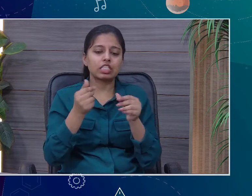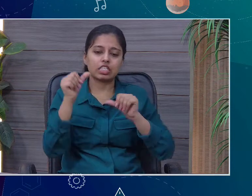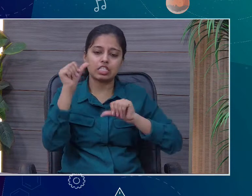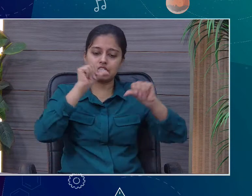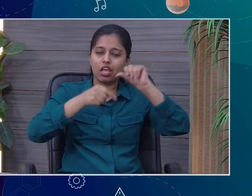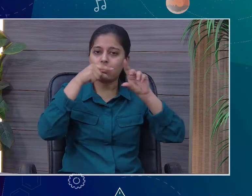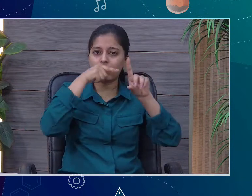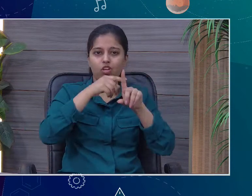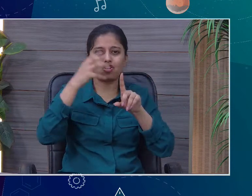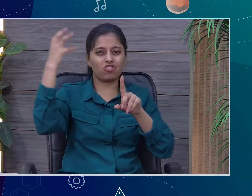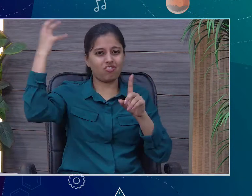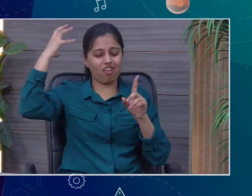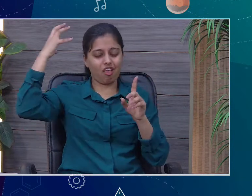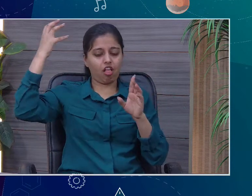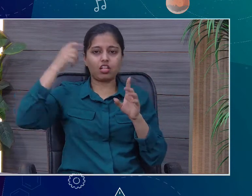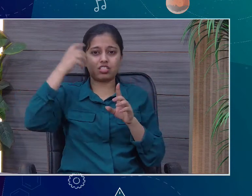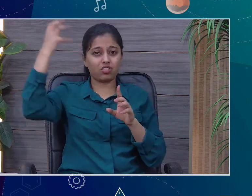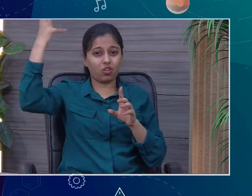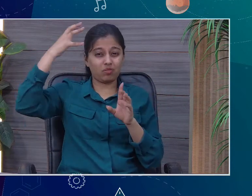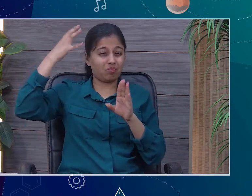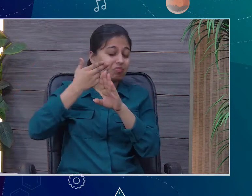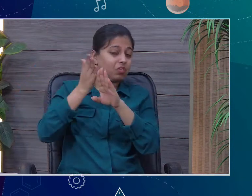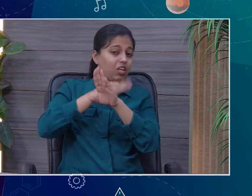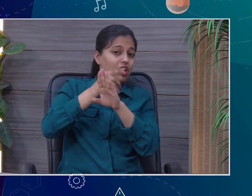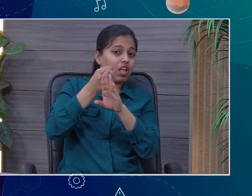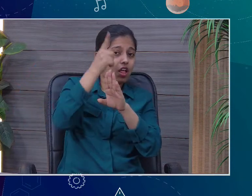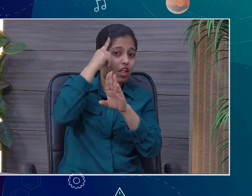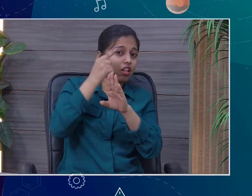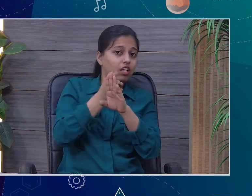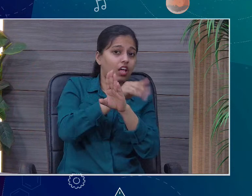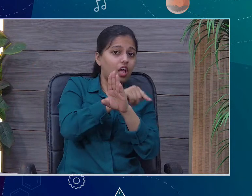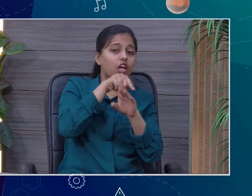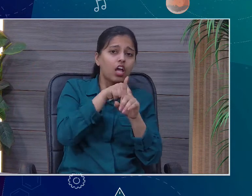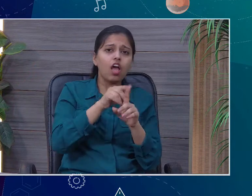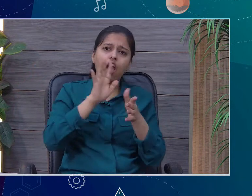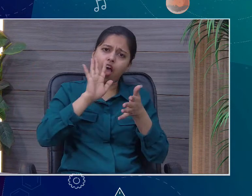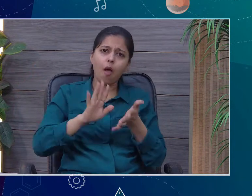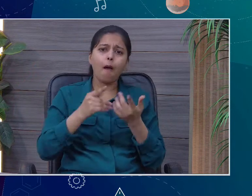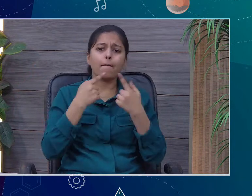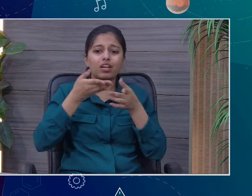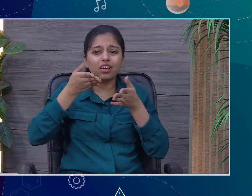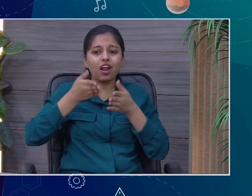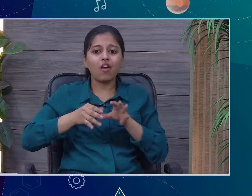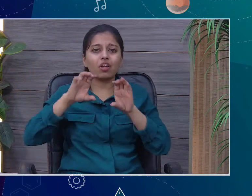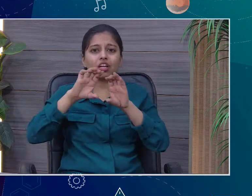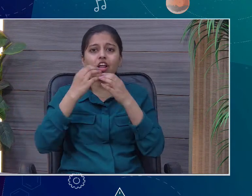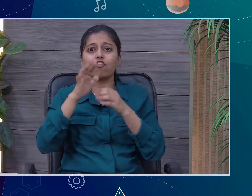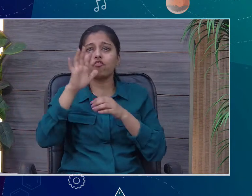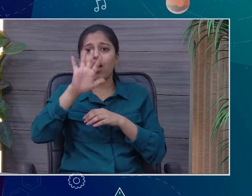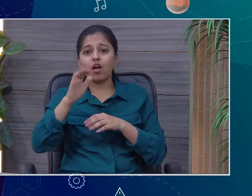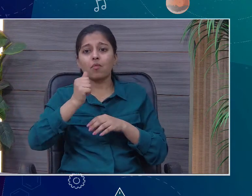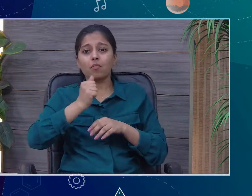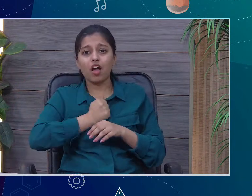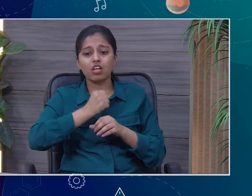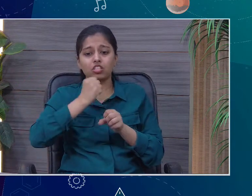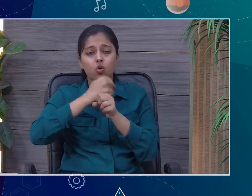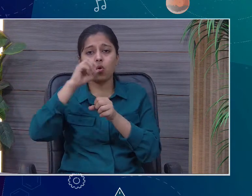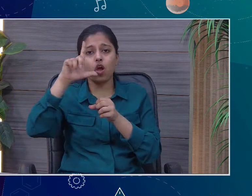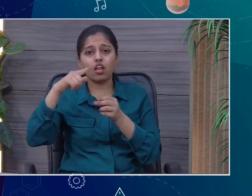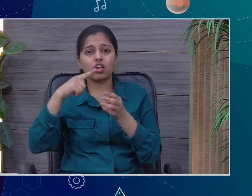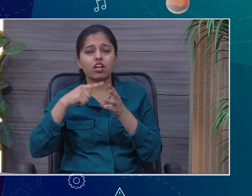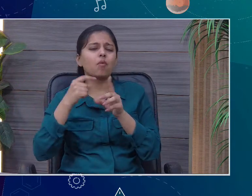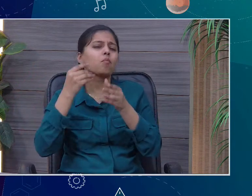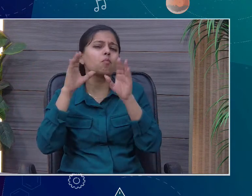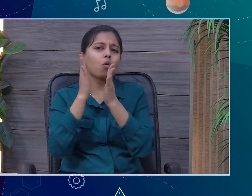do it shadows, and over here in class 5 Marigold book we have My Shadows.